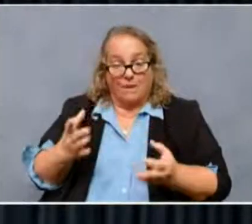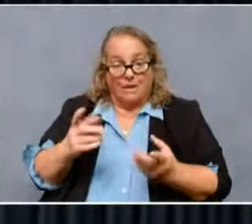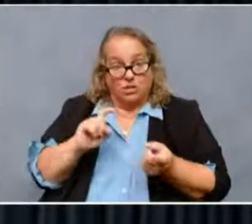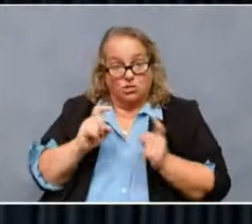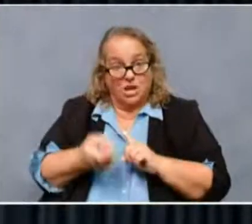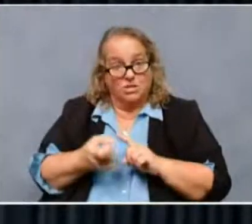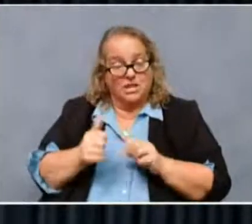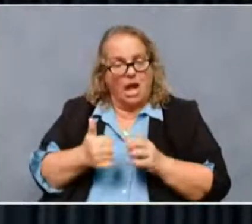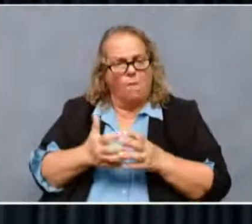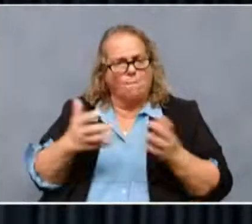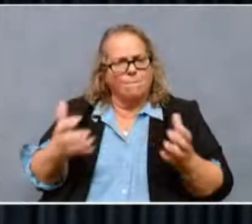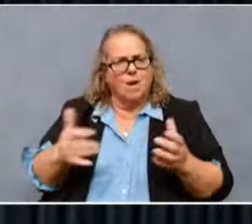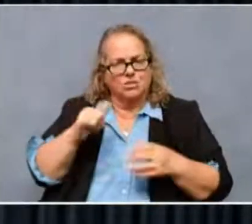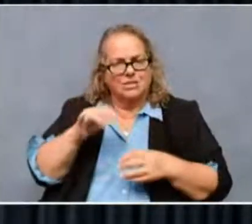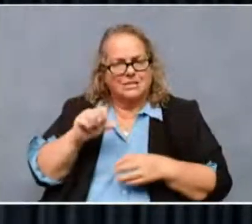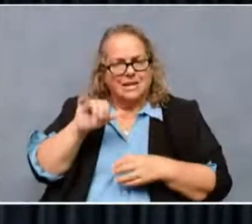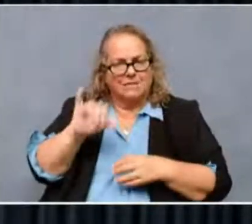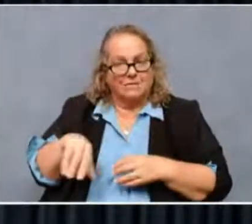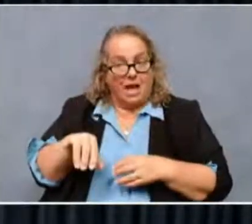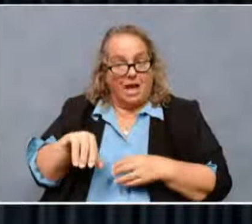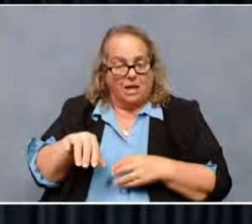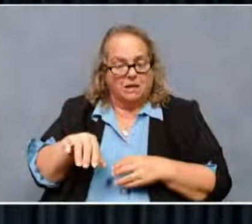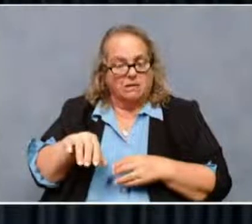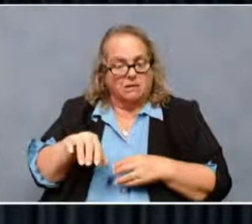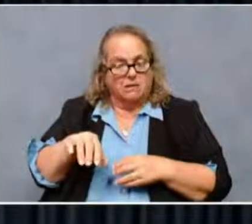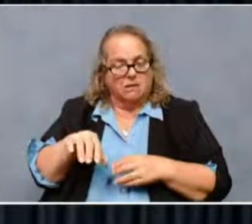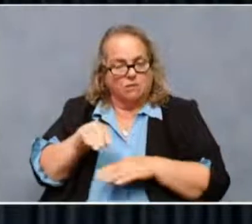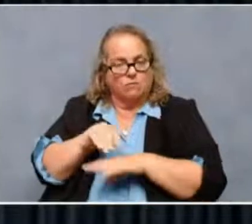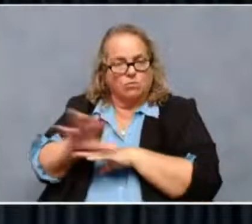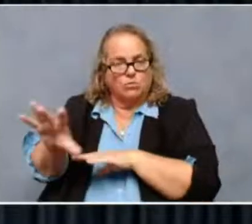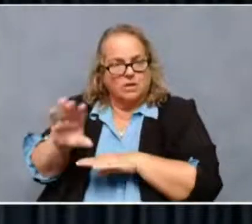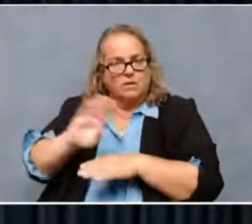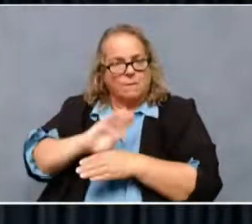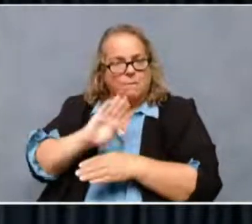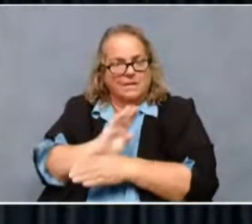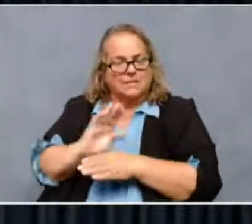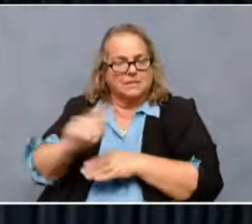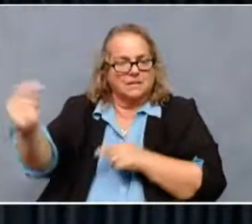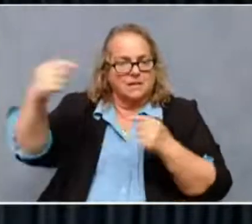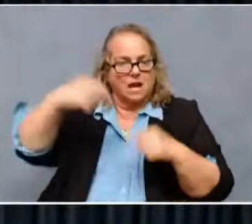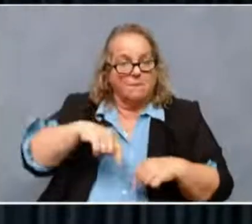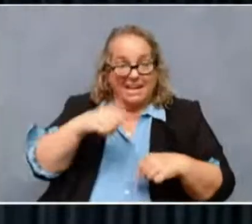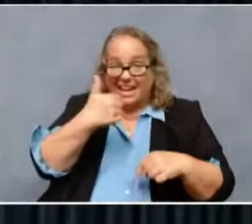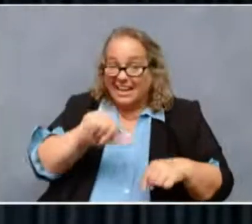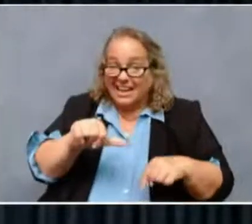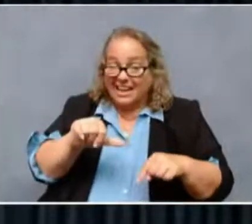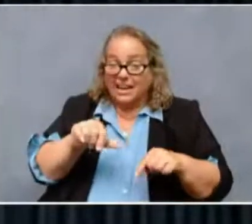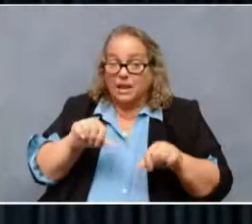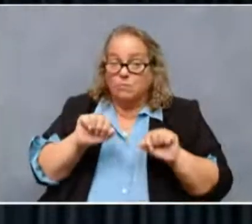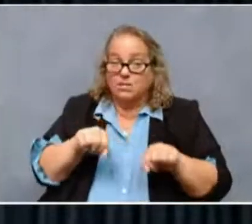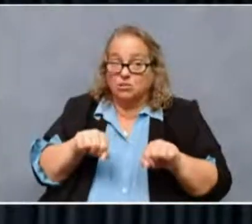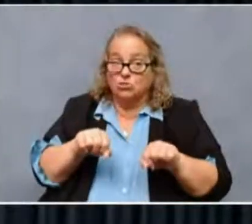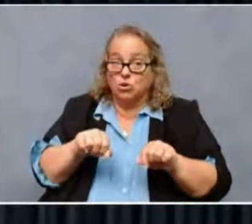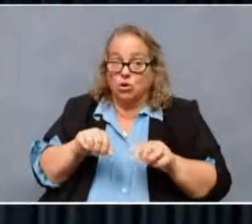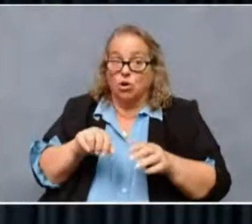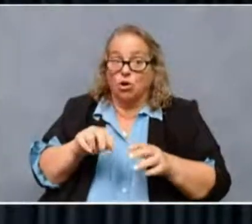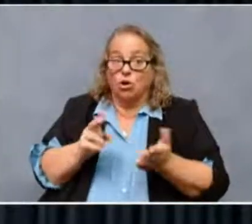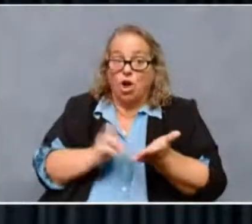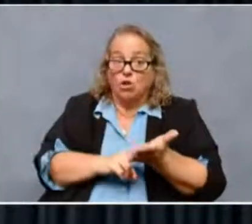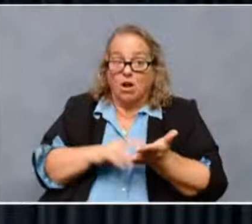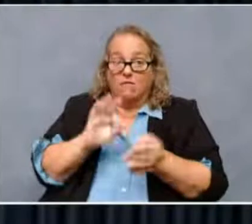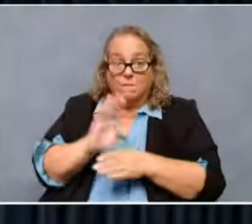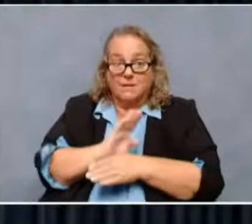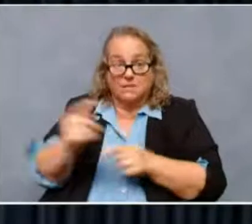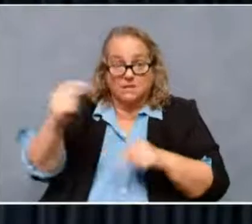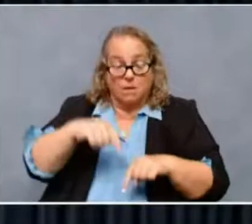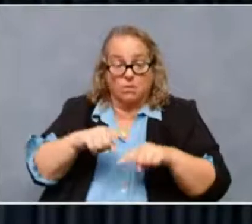into the influx of business? And are any potential contracts reliant on that broadband? Thank you.